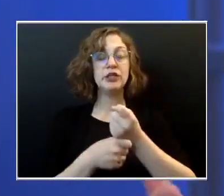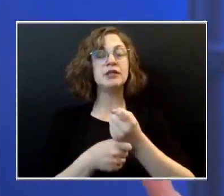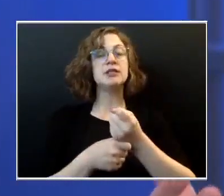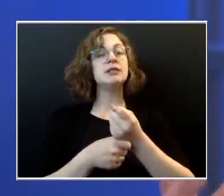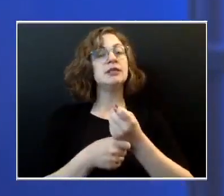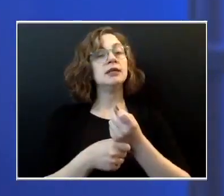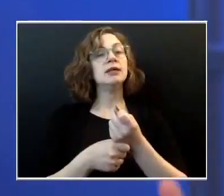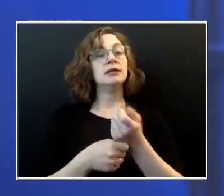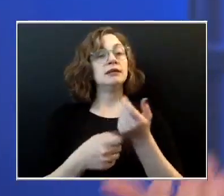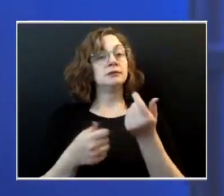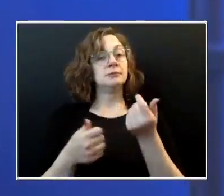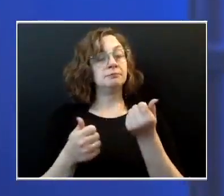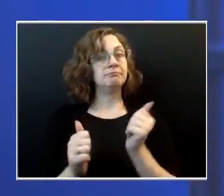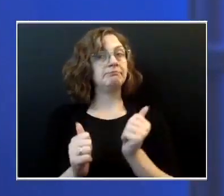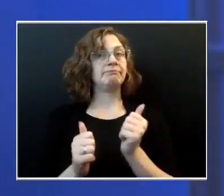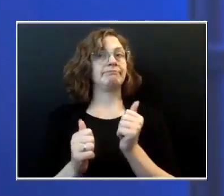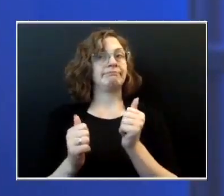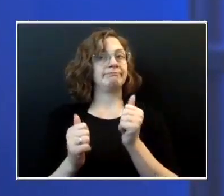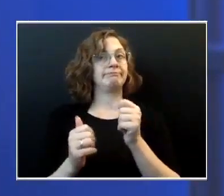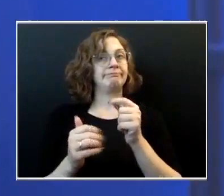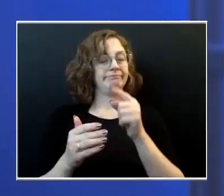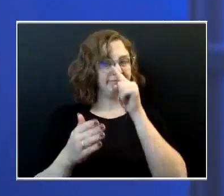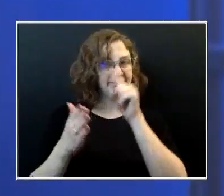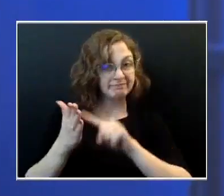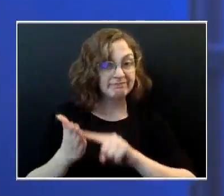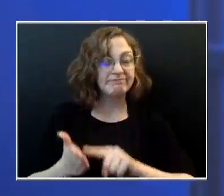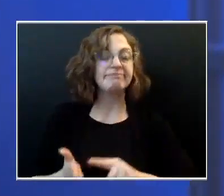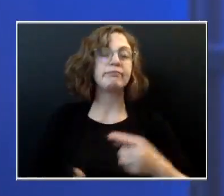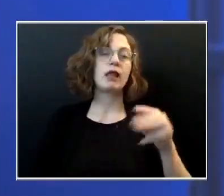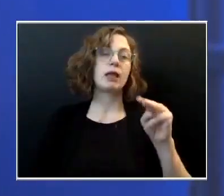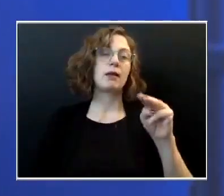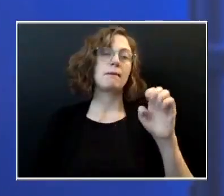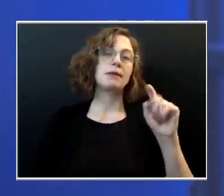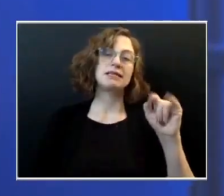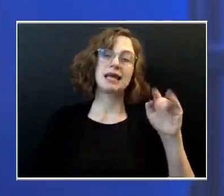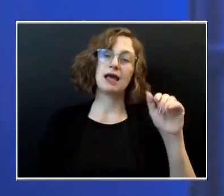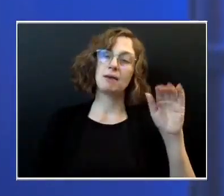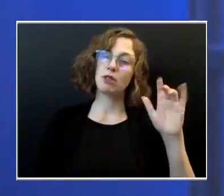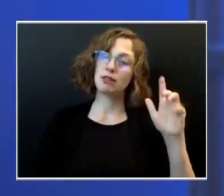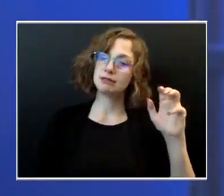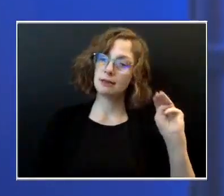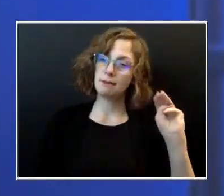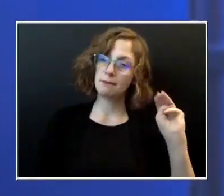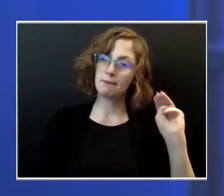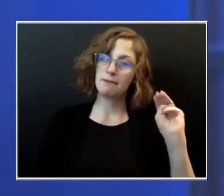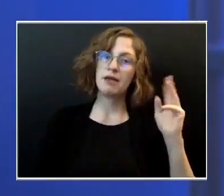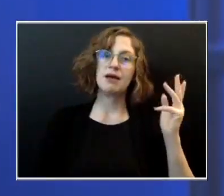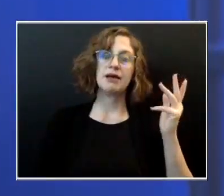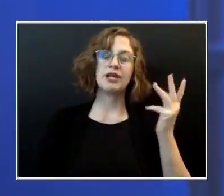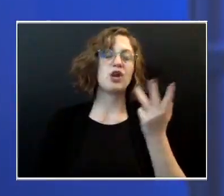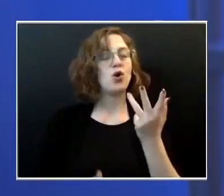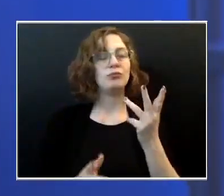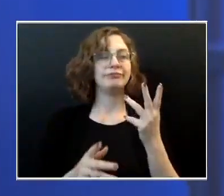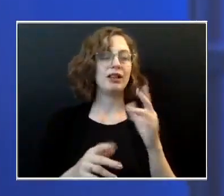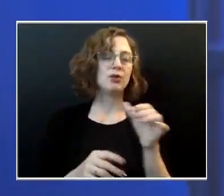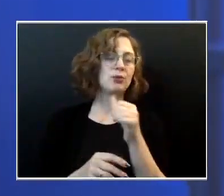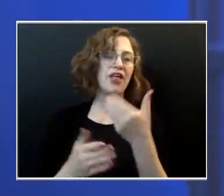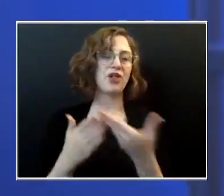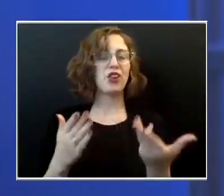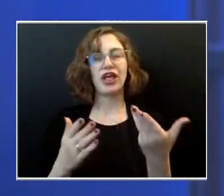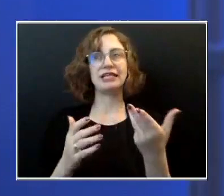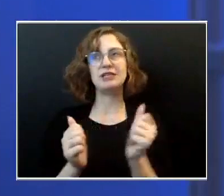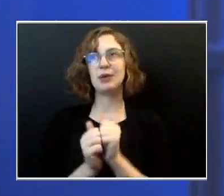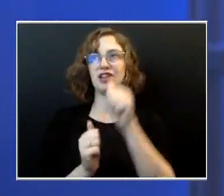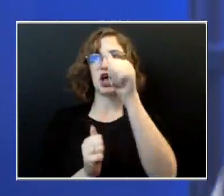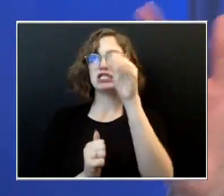that metabolism, along with all the other things we see with Alzheimer's disease, like the plaques and tangles that you hear about, but metabolism